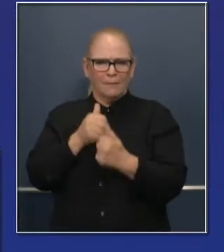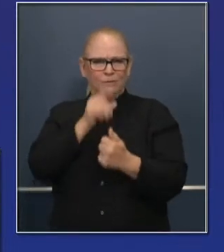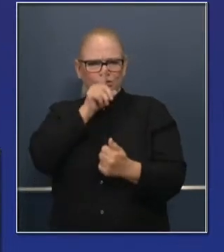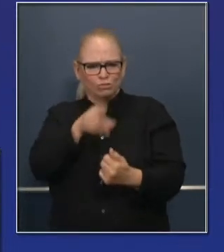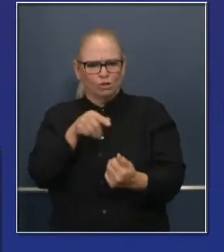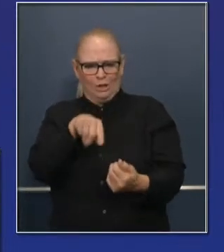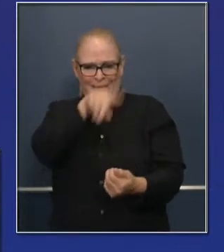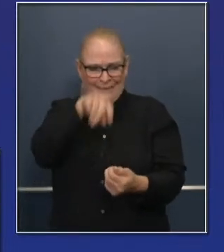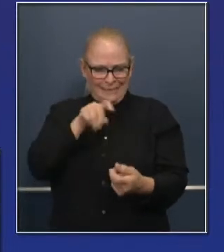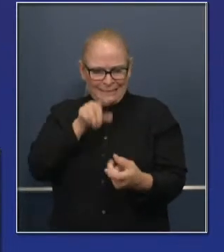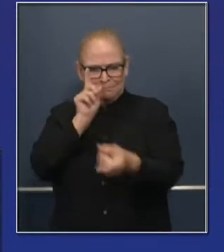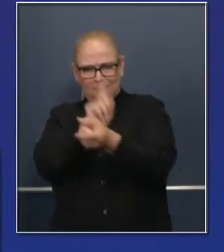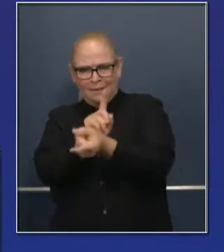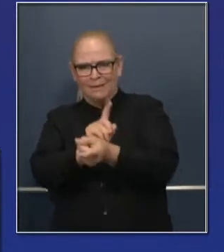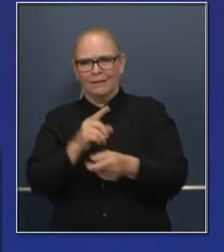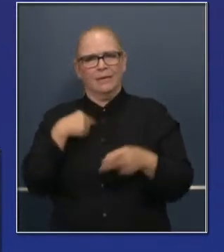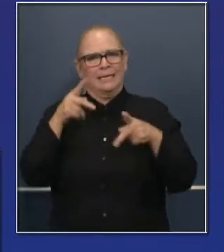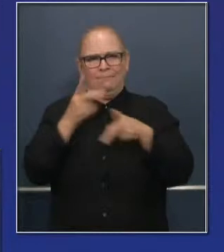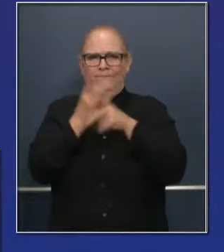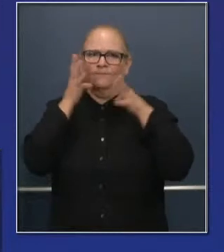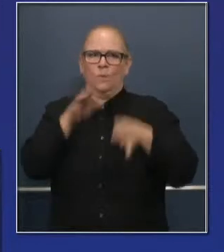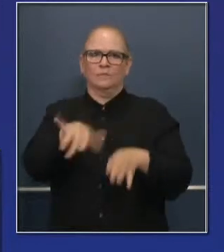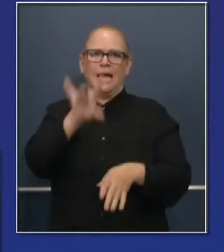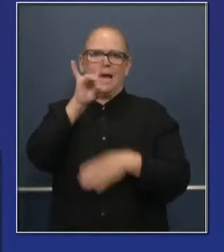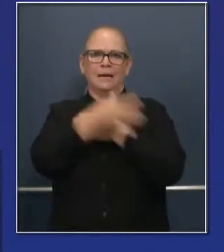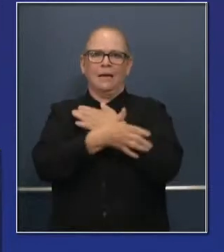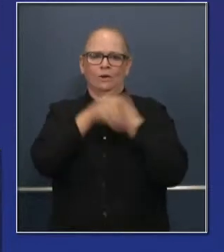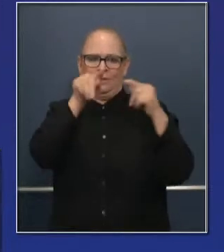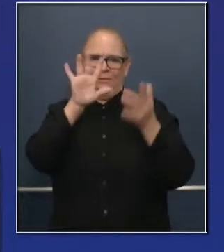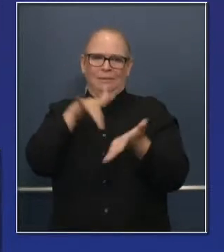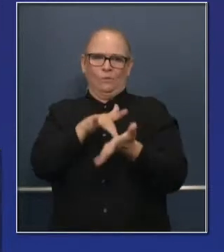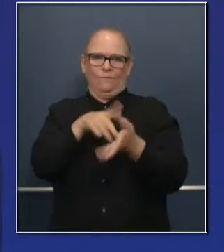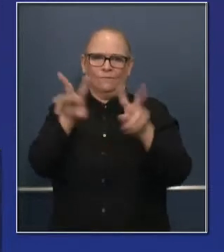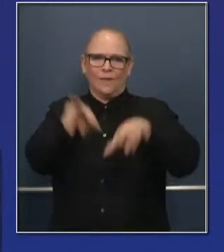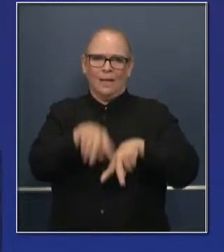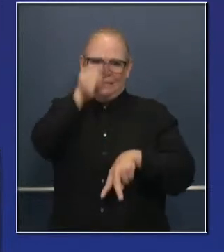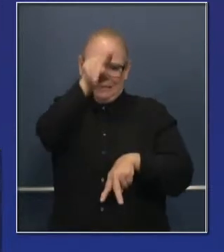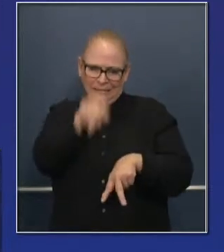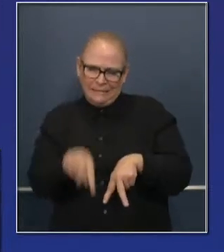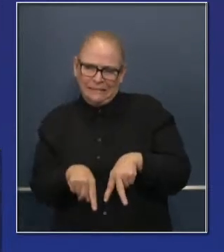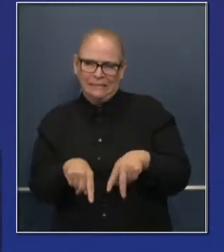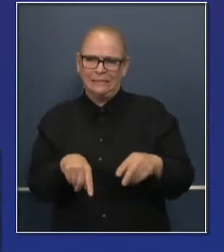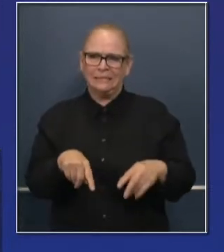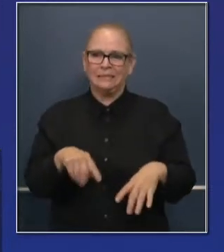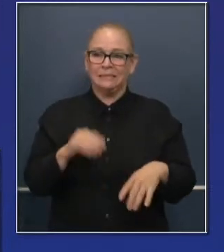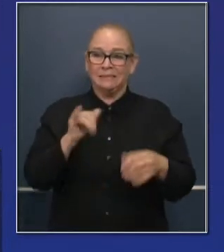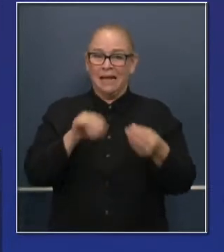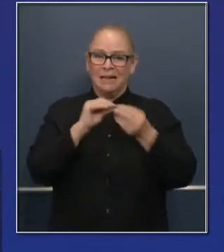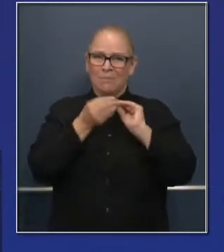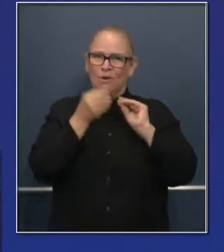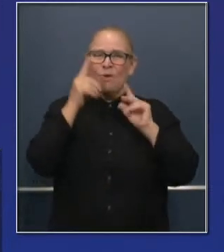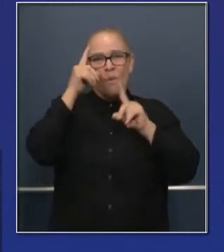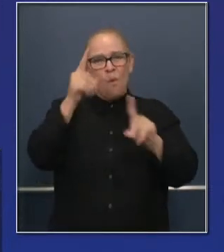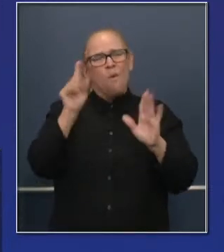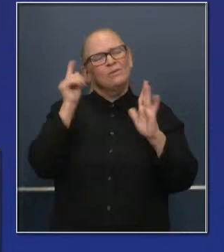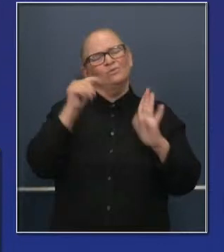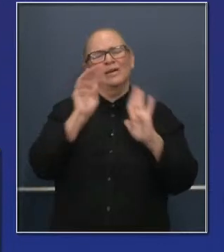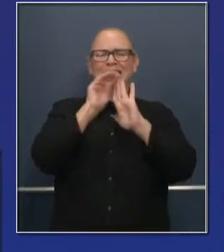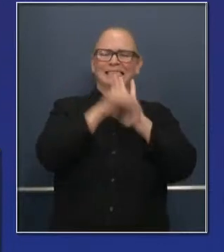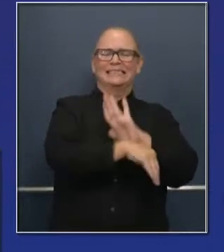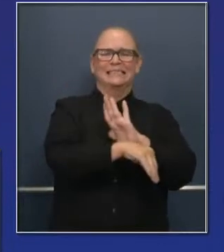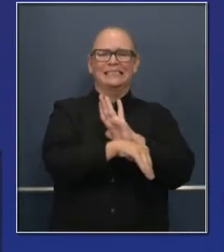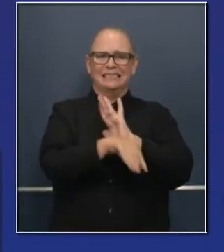episodic. There's a full-blown commitment to follow through, to bend this curve, to suppress the growth, and